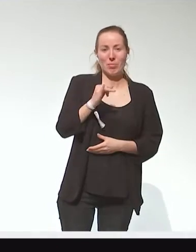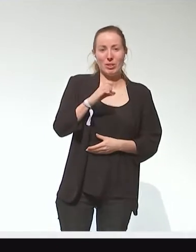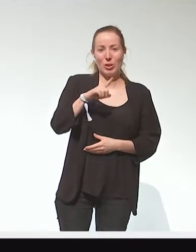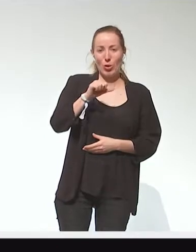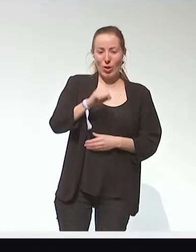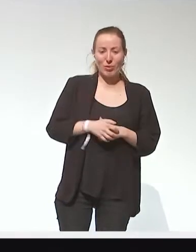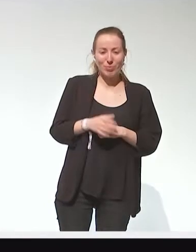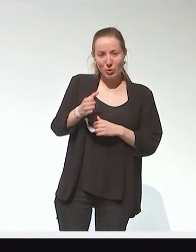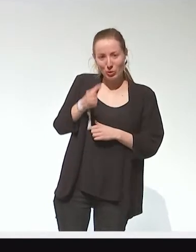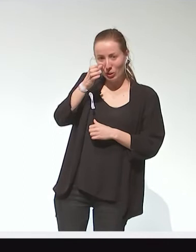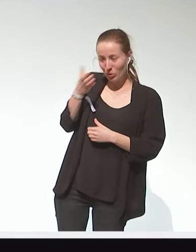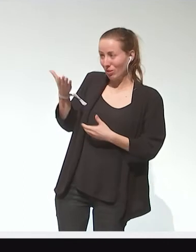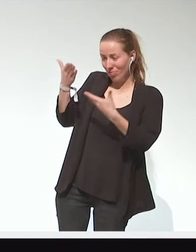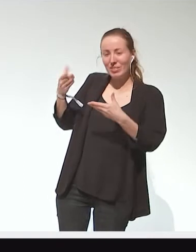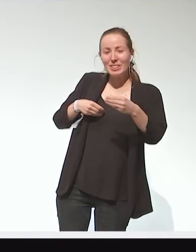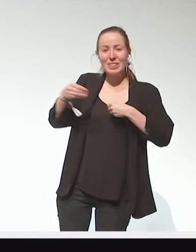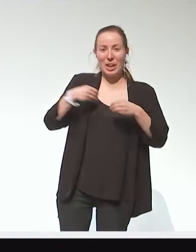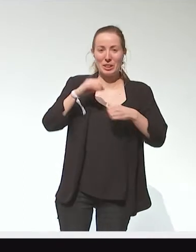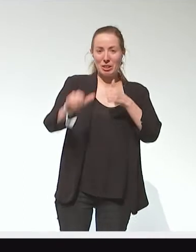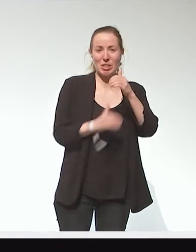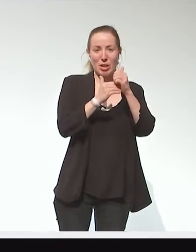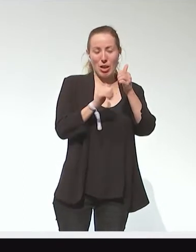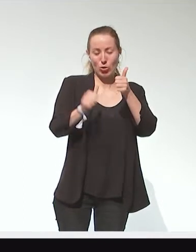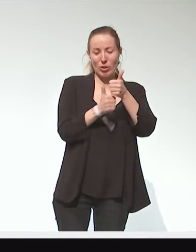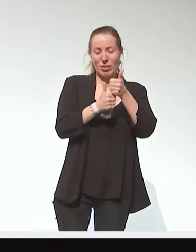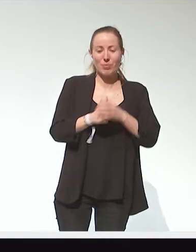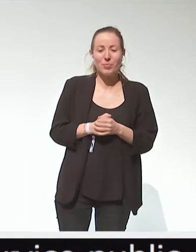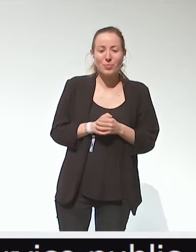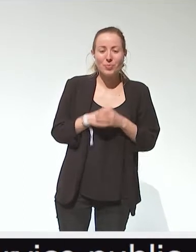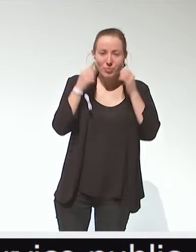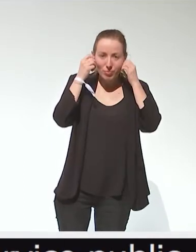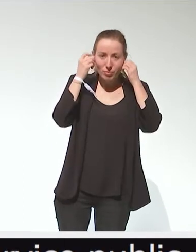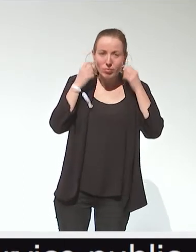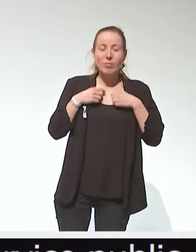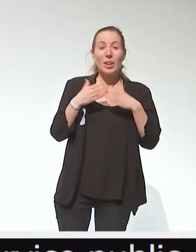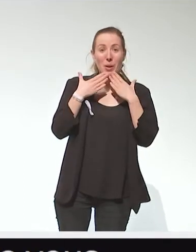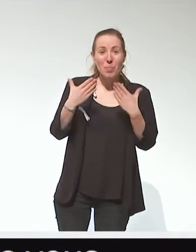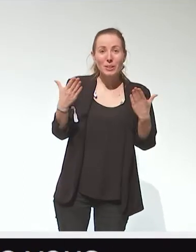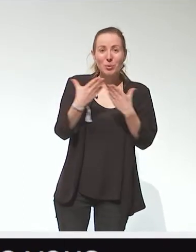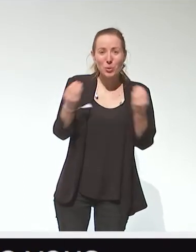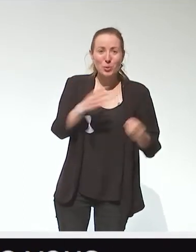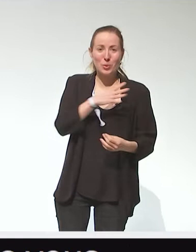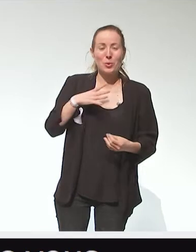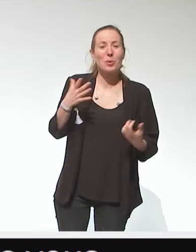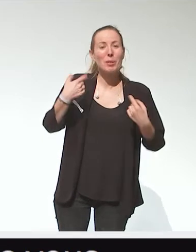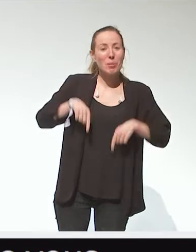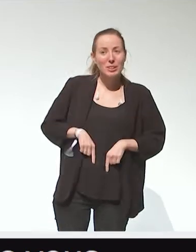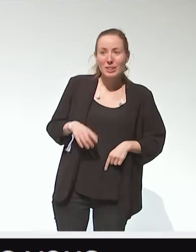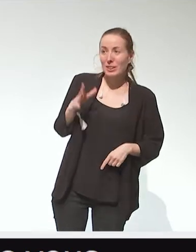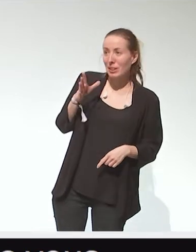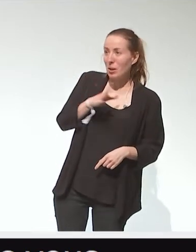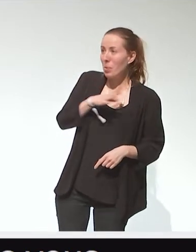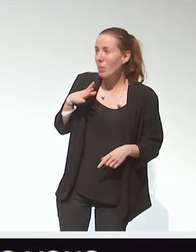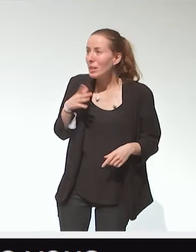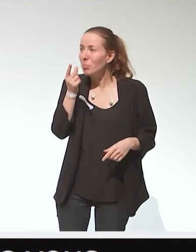single employment service with you, Charline Nicolas. You're one of the assistant director. Yes, thank